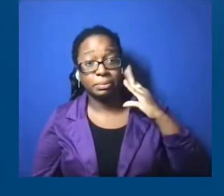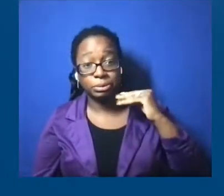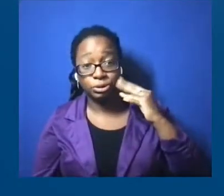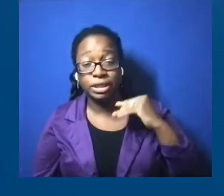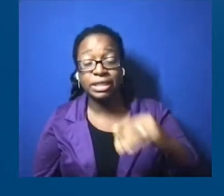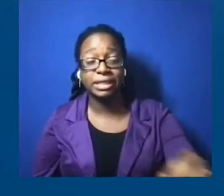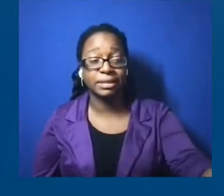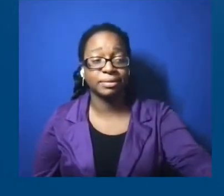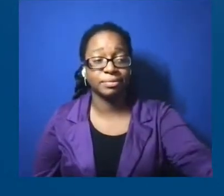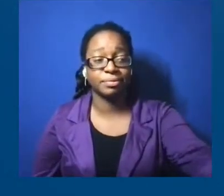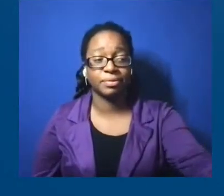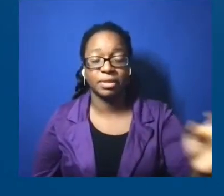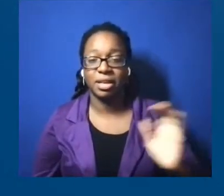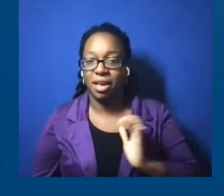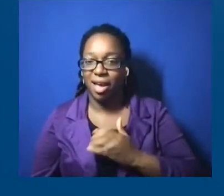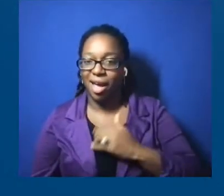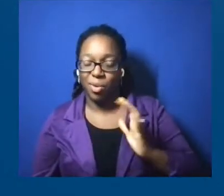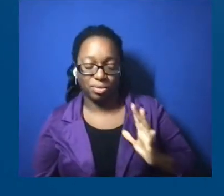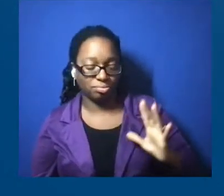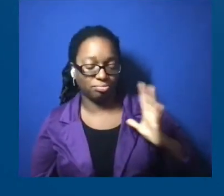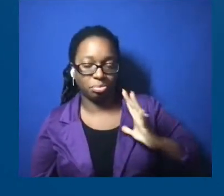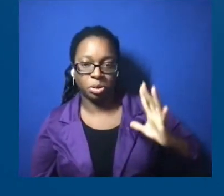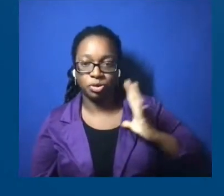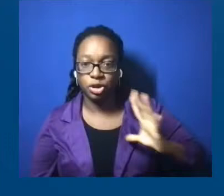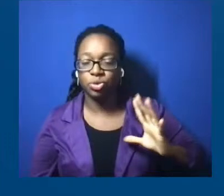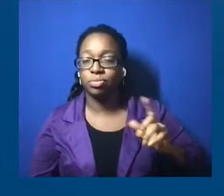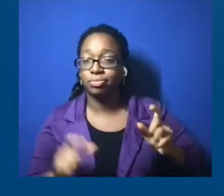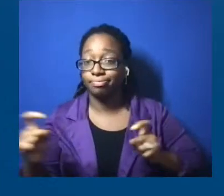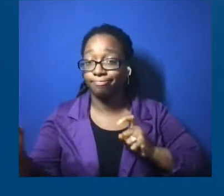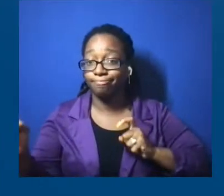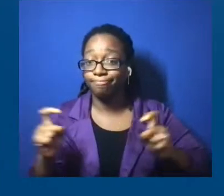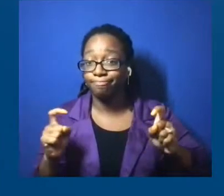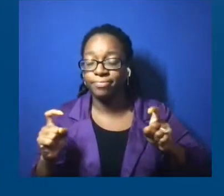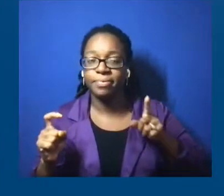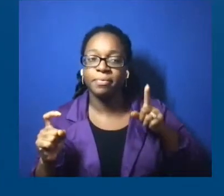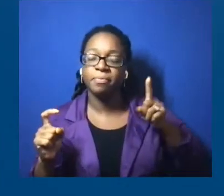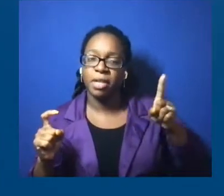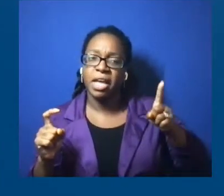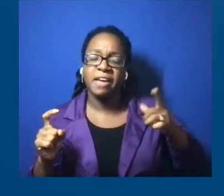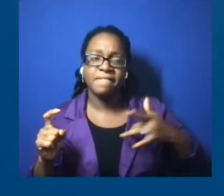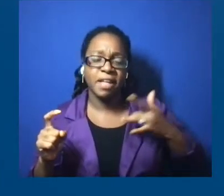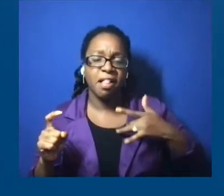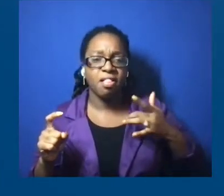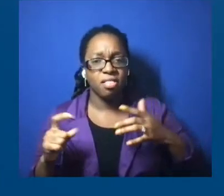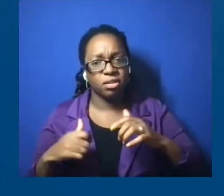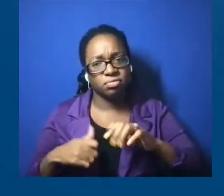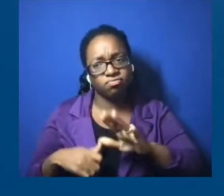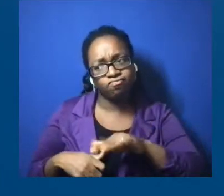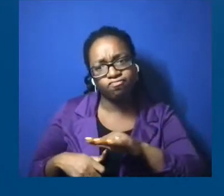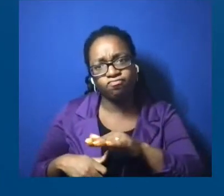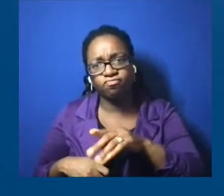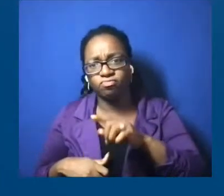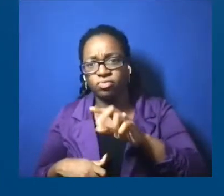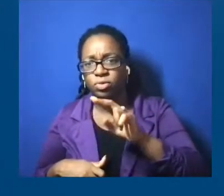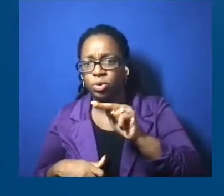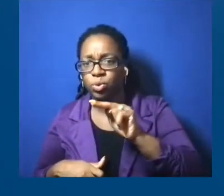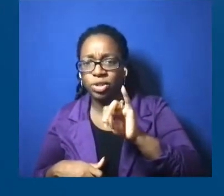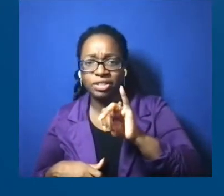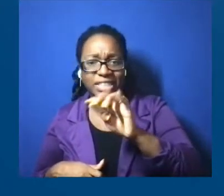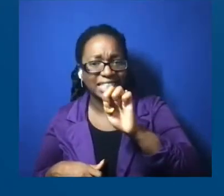our last administration, even when they threatened, even though I was asked to settle it on New Year's Eve